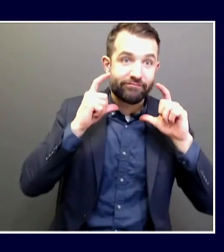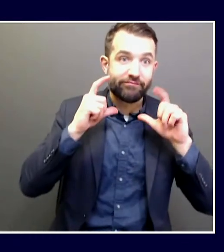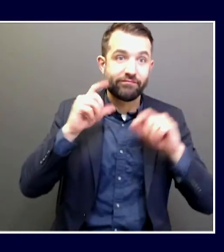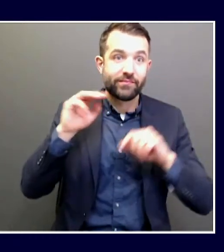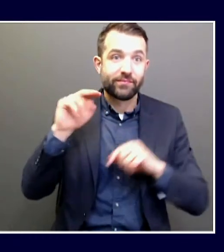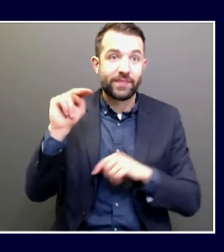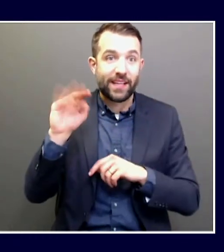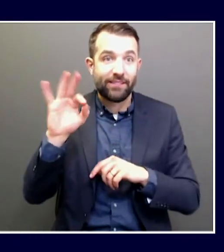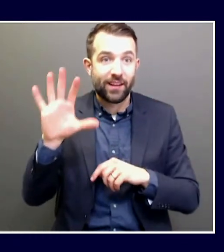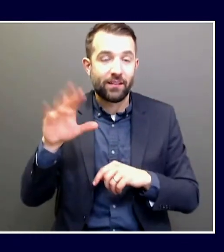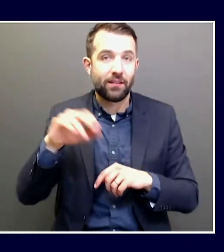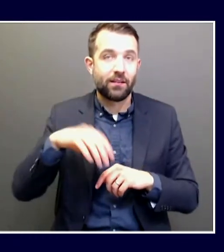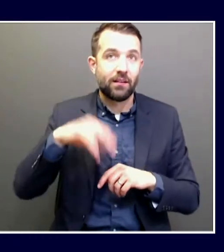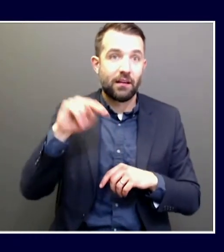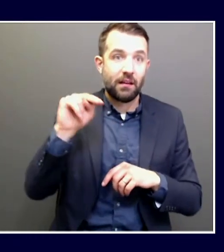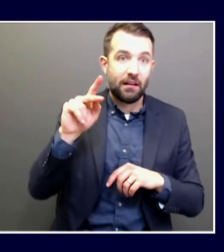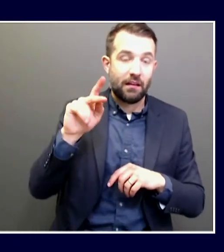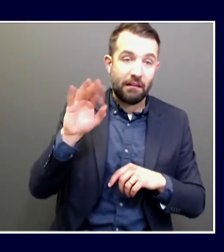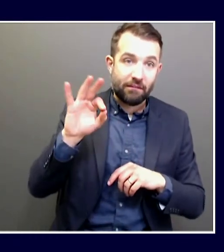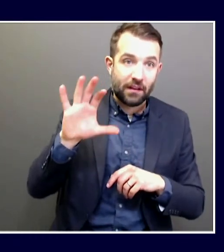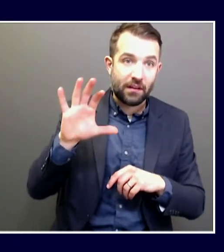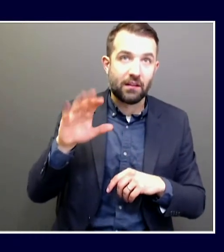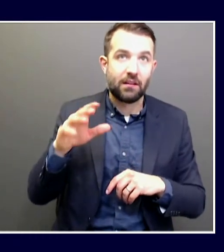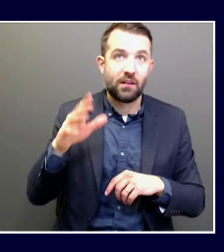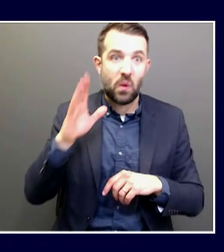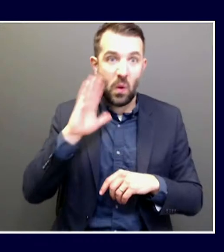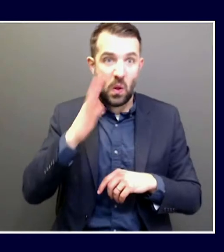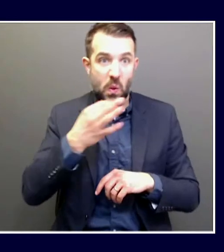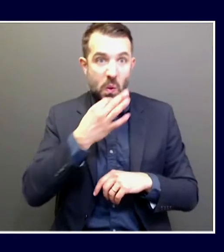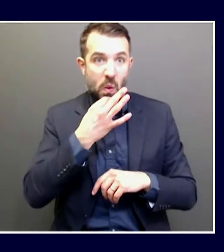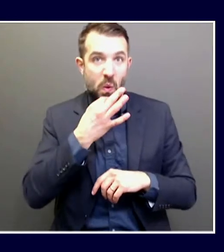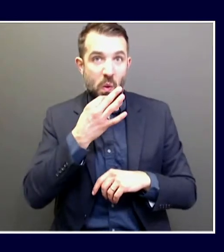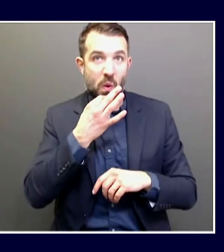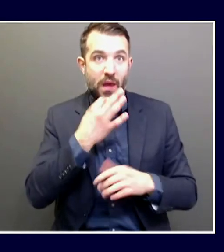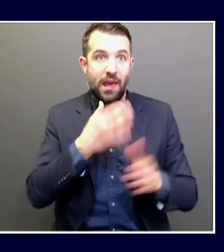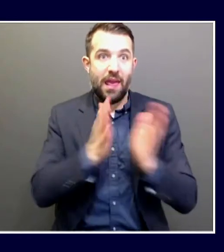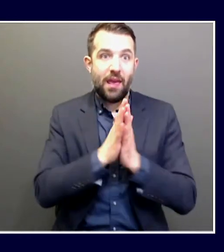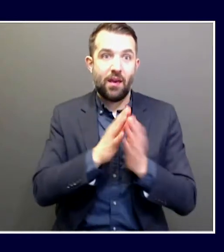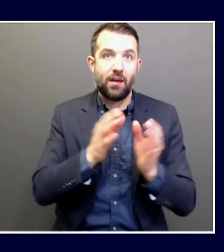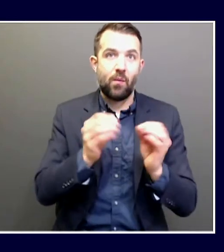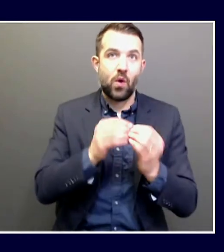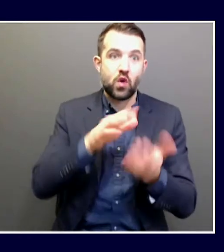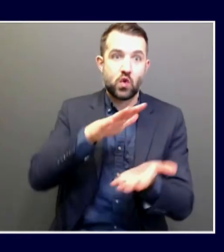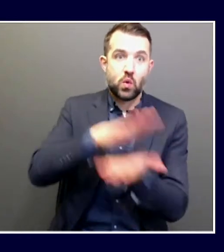Yeah, Commissioner Lambrou and I have talked about this at length. Commissioner, I'm happy to turn it over to you or